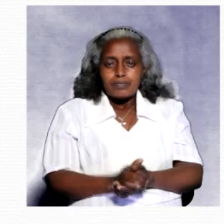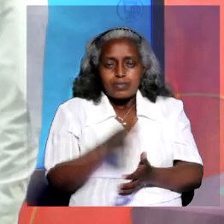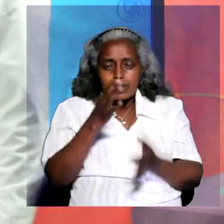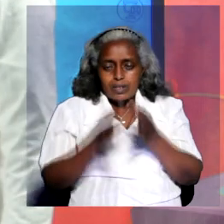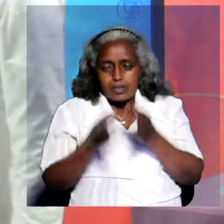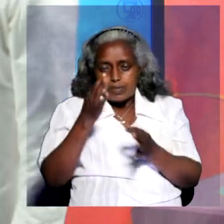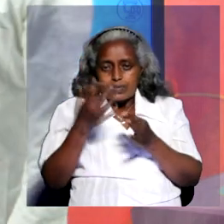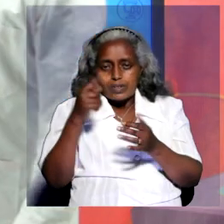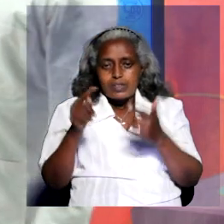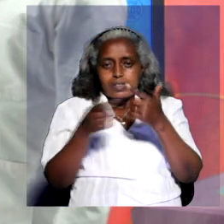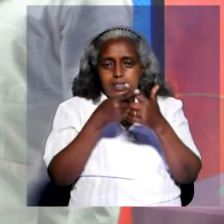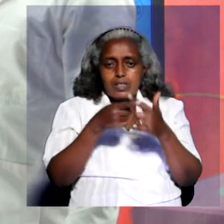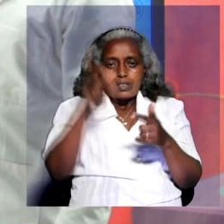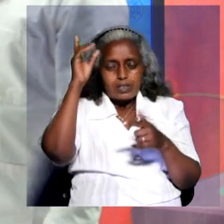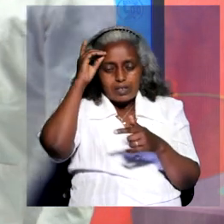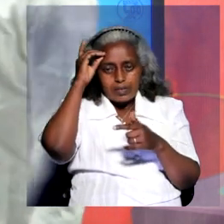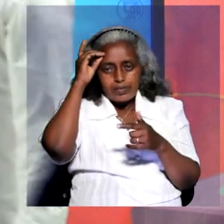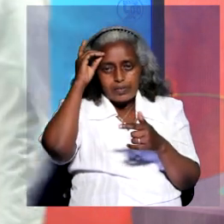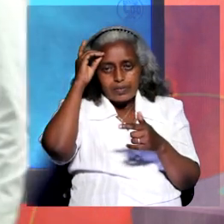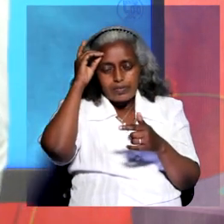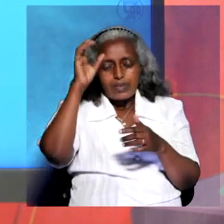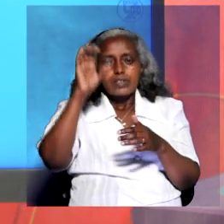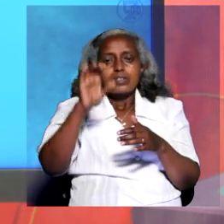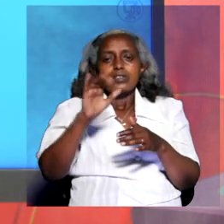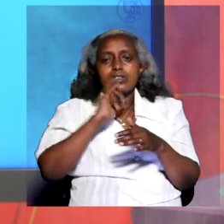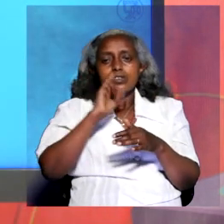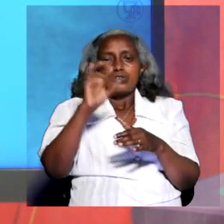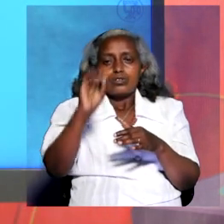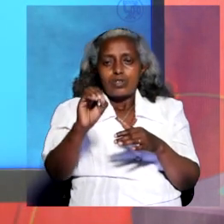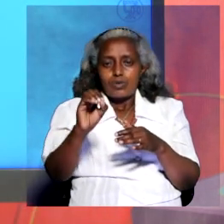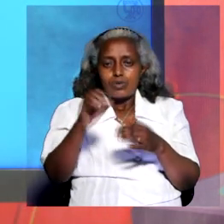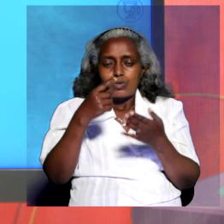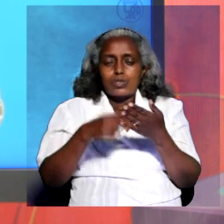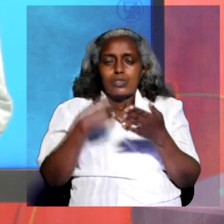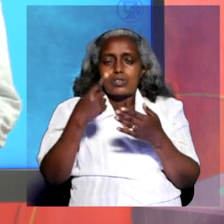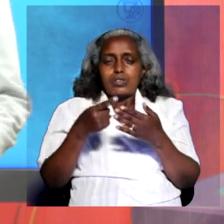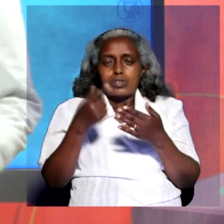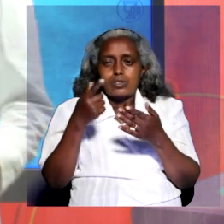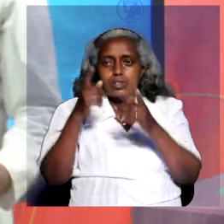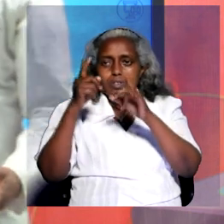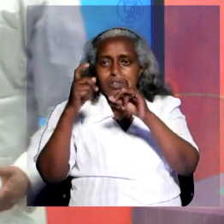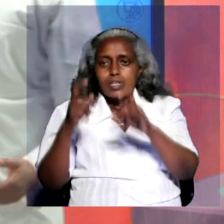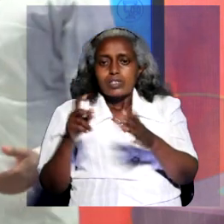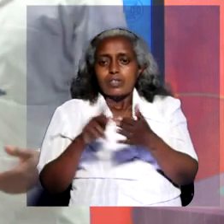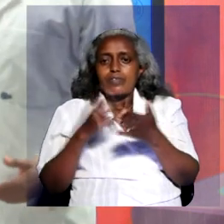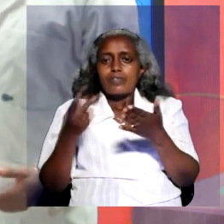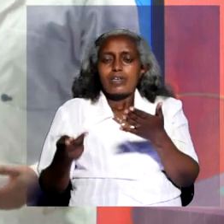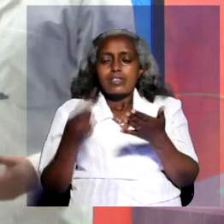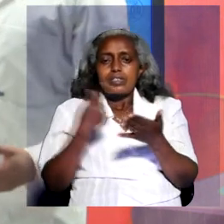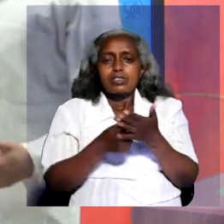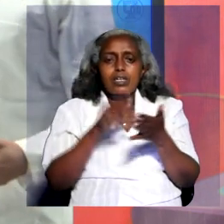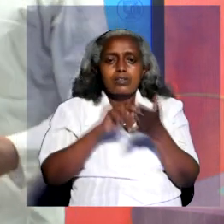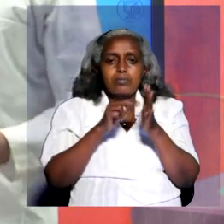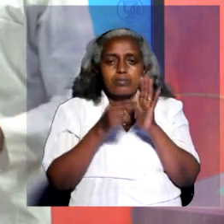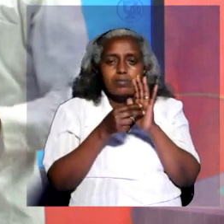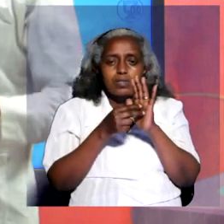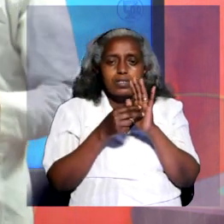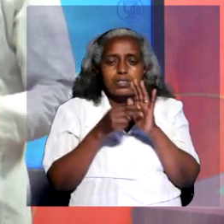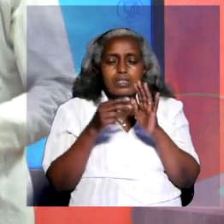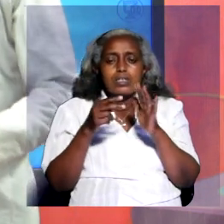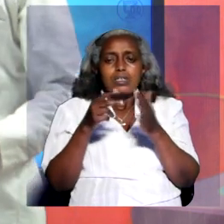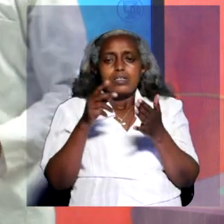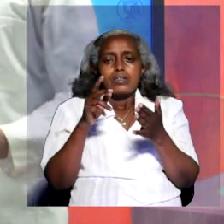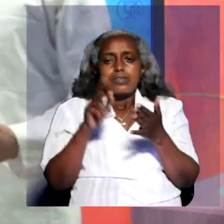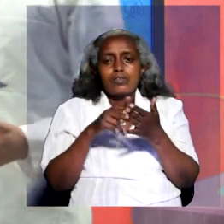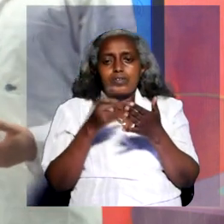If the second derivative at c is zero, then the test fails. That means the test, it doesn't